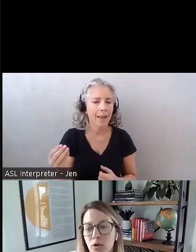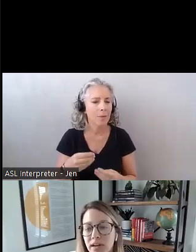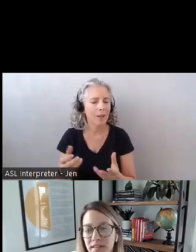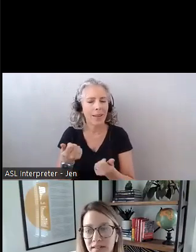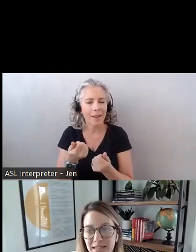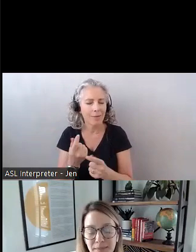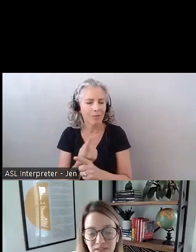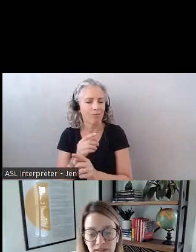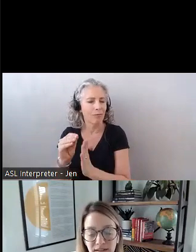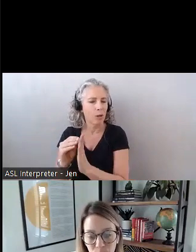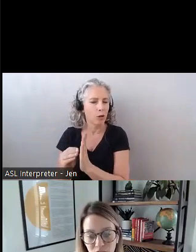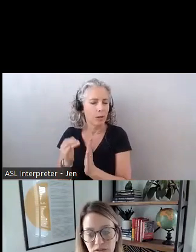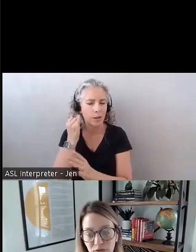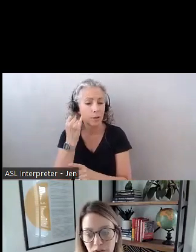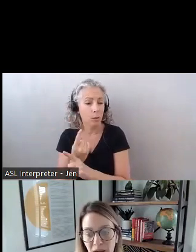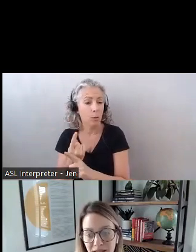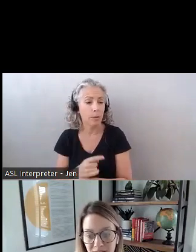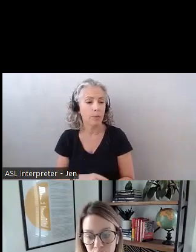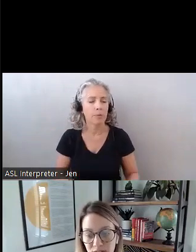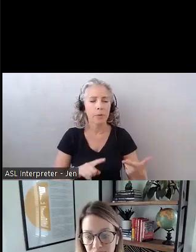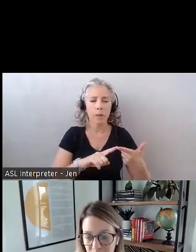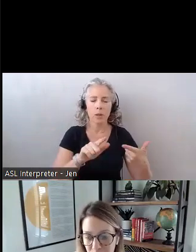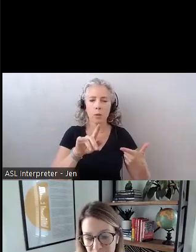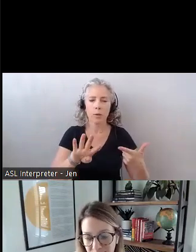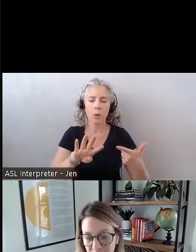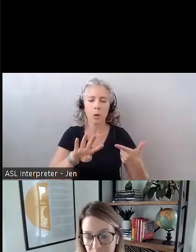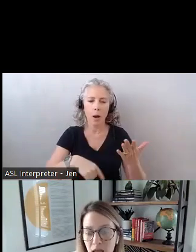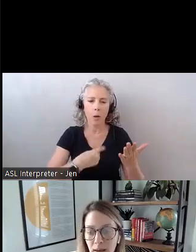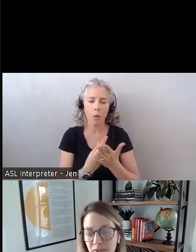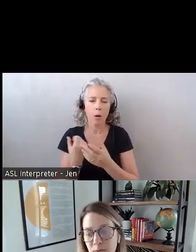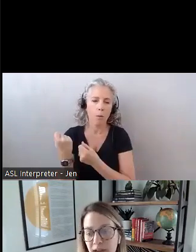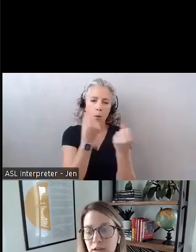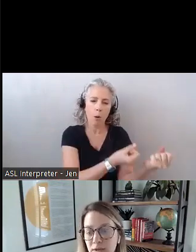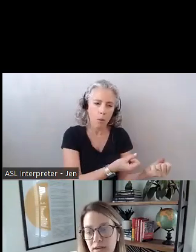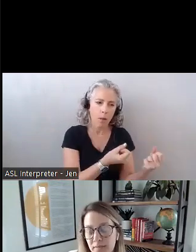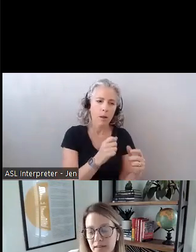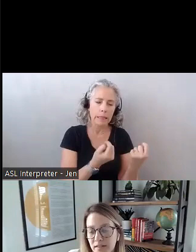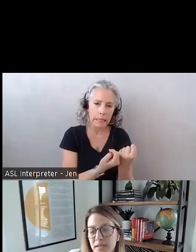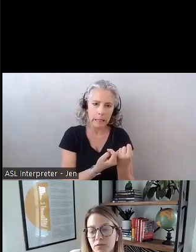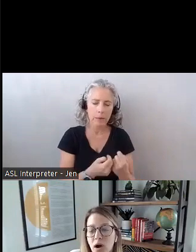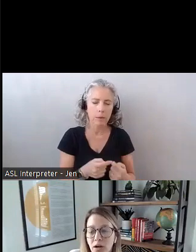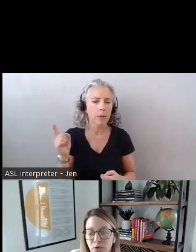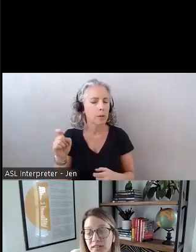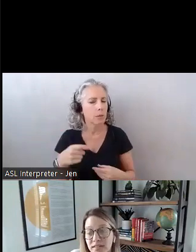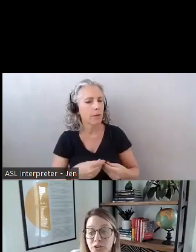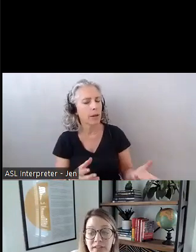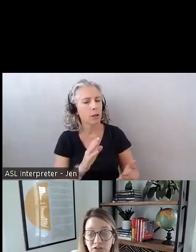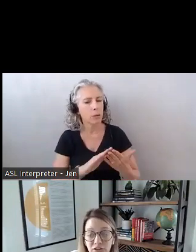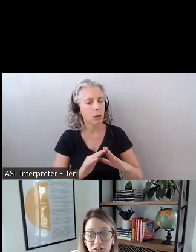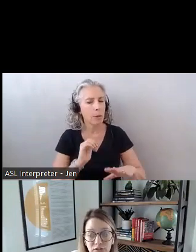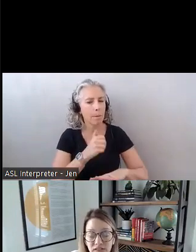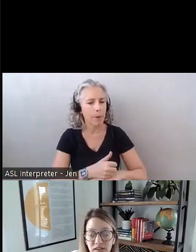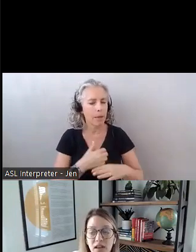24/7 mobile crisis teams, so that's someone to respond. So the CCBHC must provide community-based behavioral health